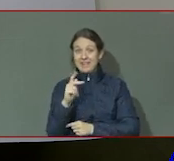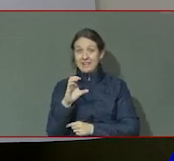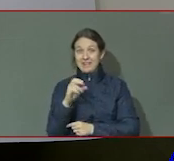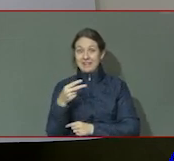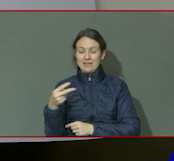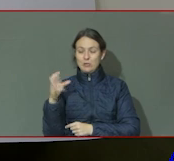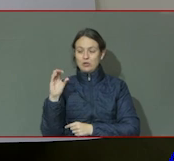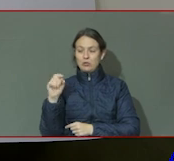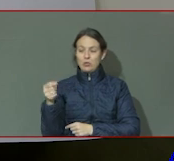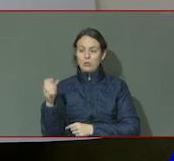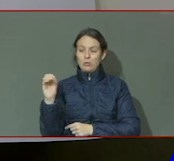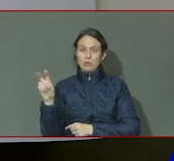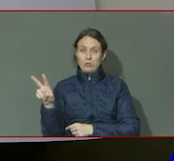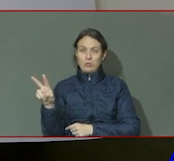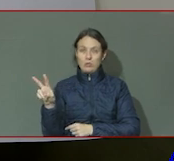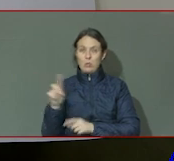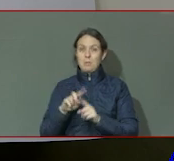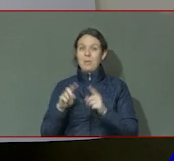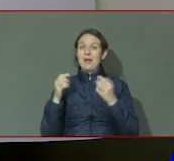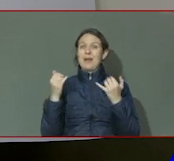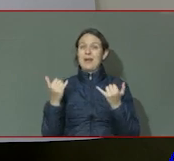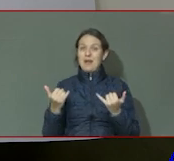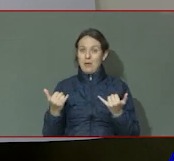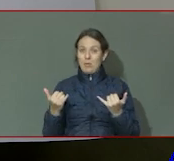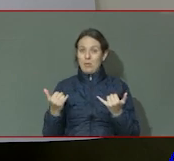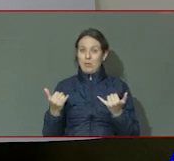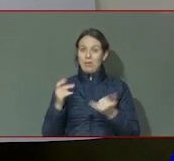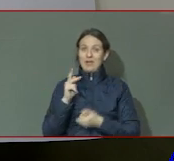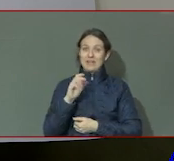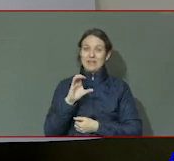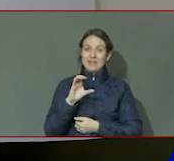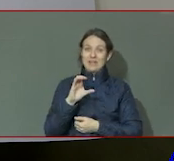0.02. But now they say Kc is now